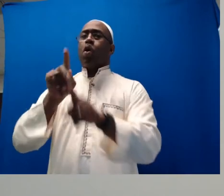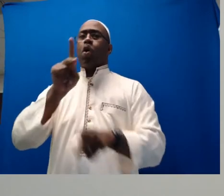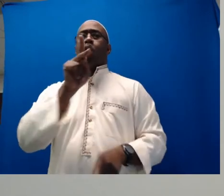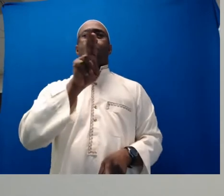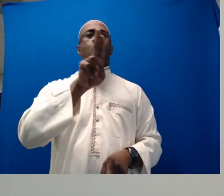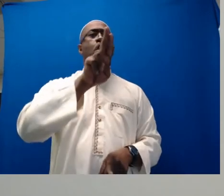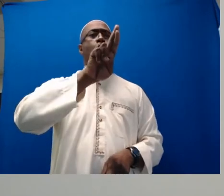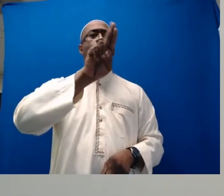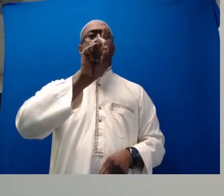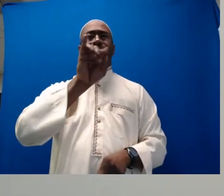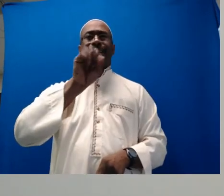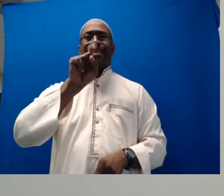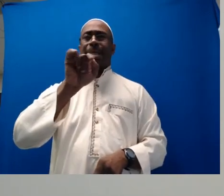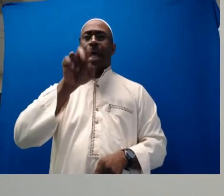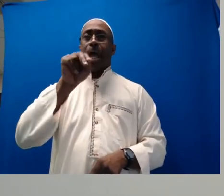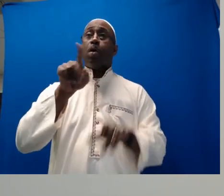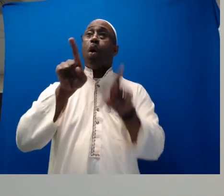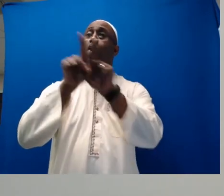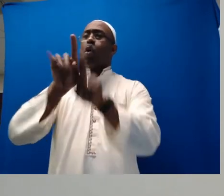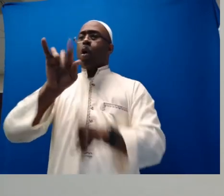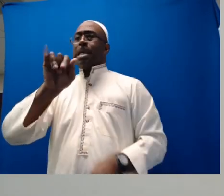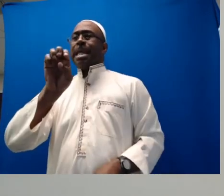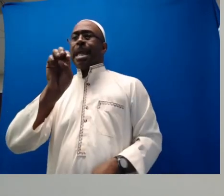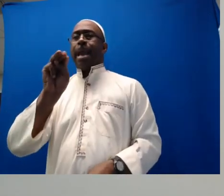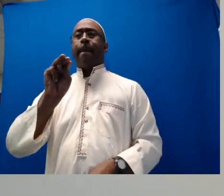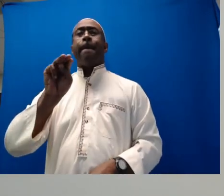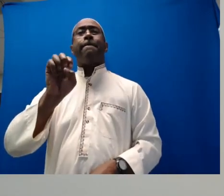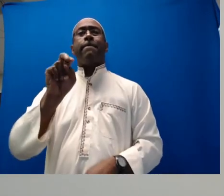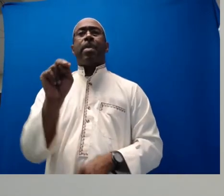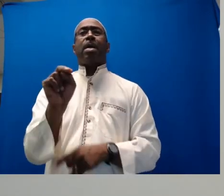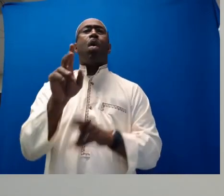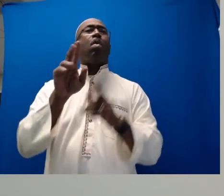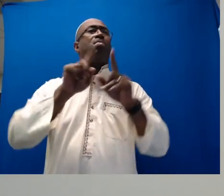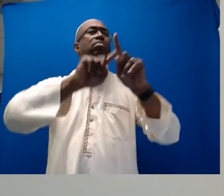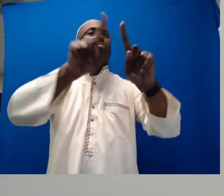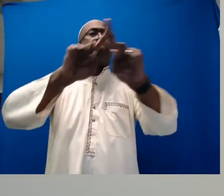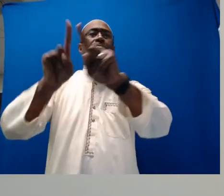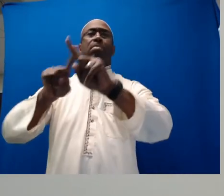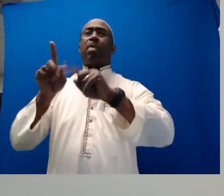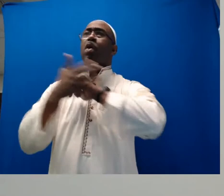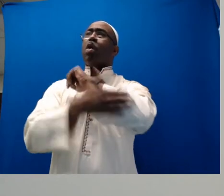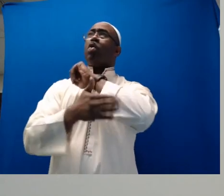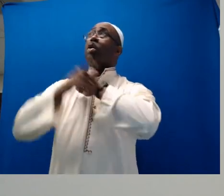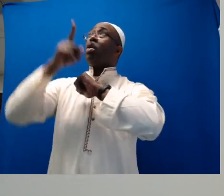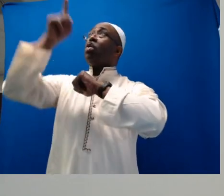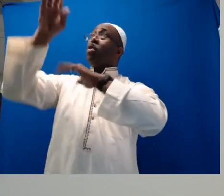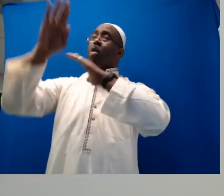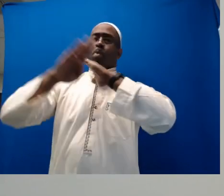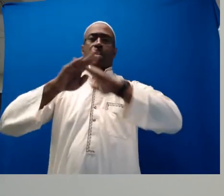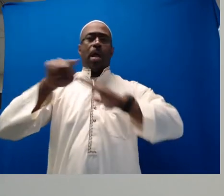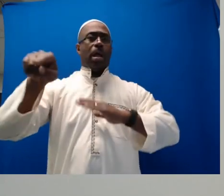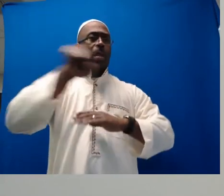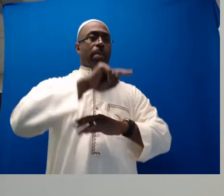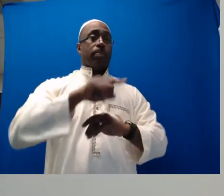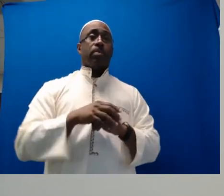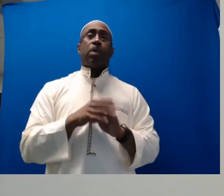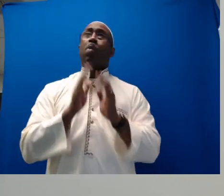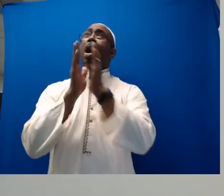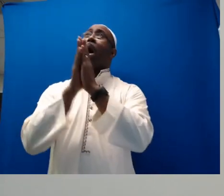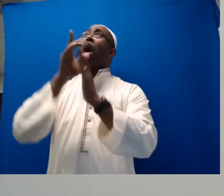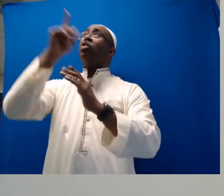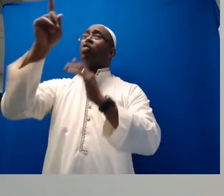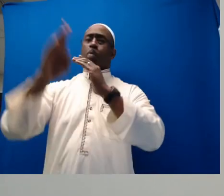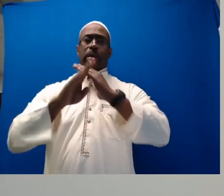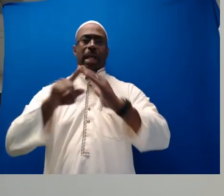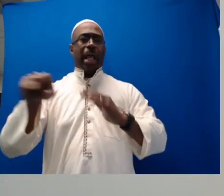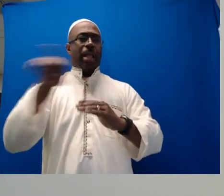Ya Allah, in Yemen, and in all the different lands, Ya Rabbil Alameen. Ya Allah, we ask you that you protect